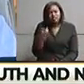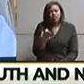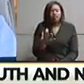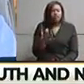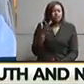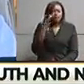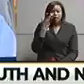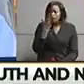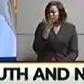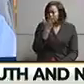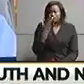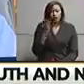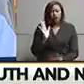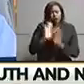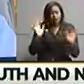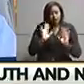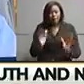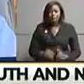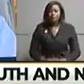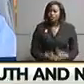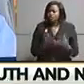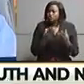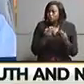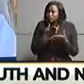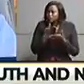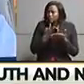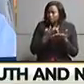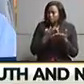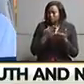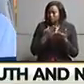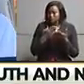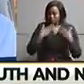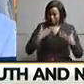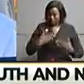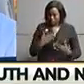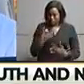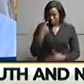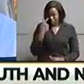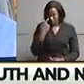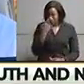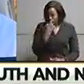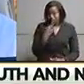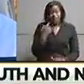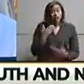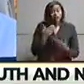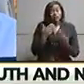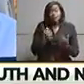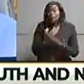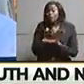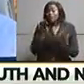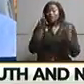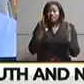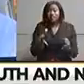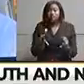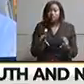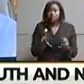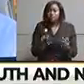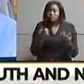touch yourself in the soft parts. So whatever happens to the virus, even if the virus was